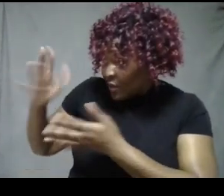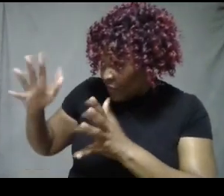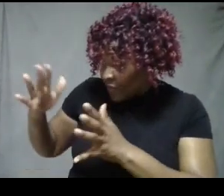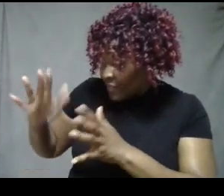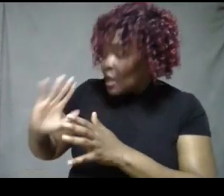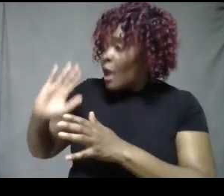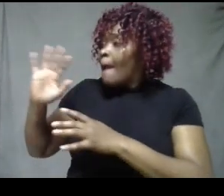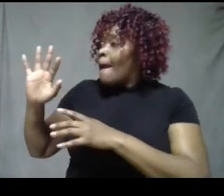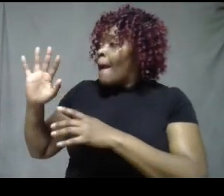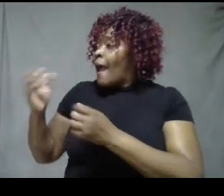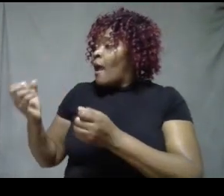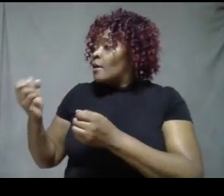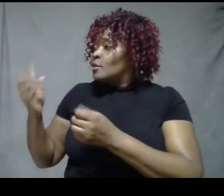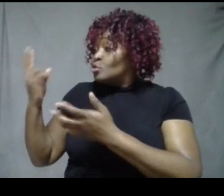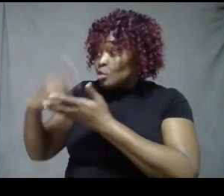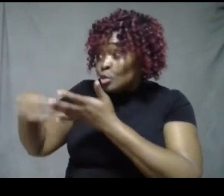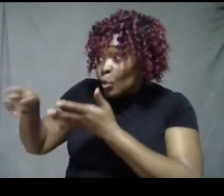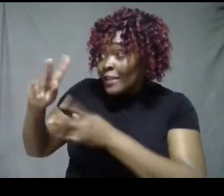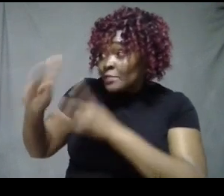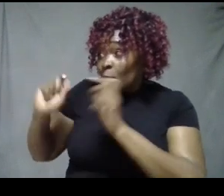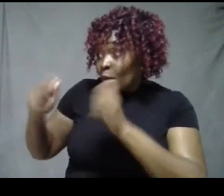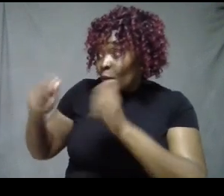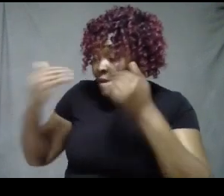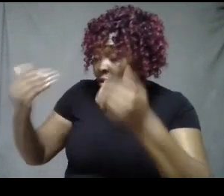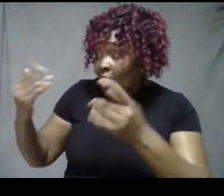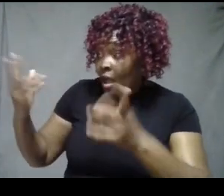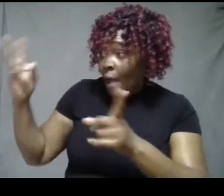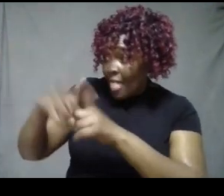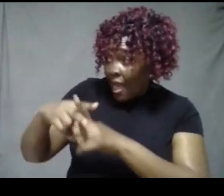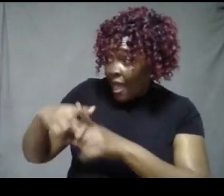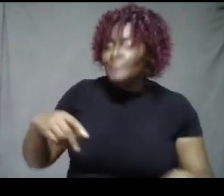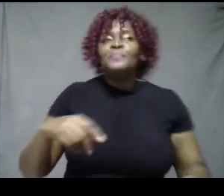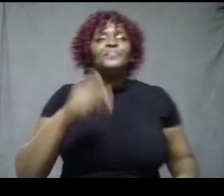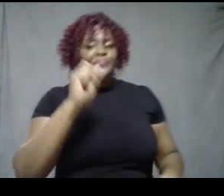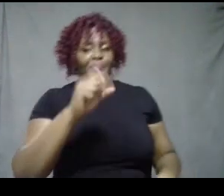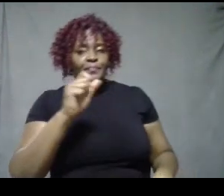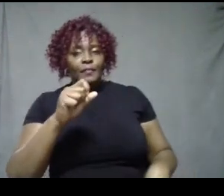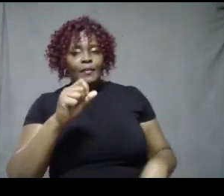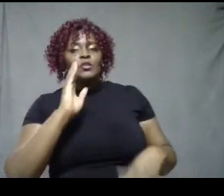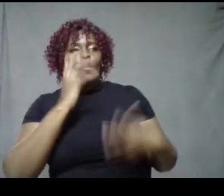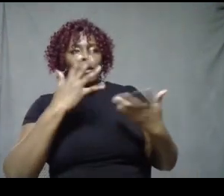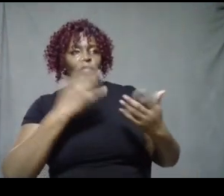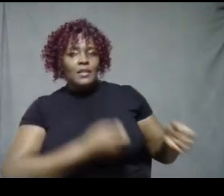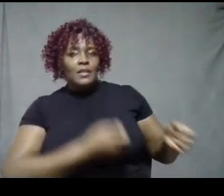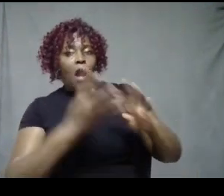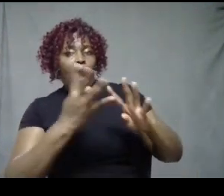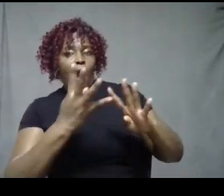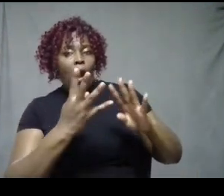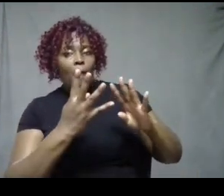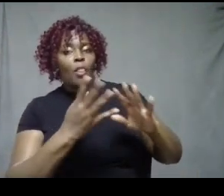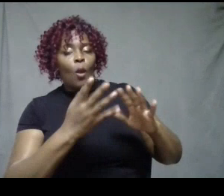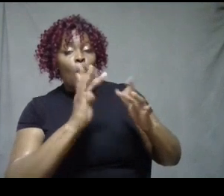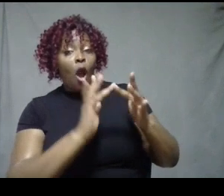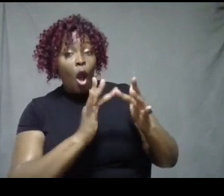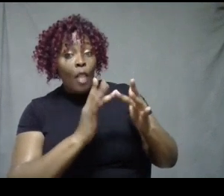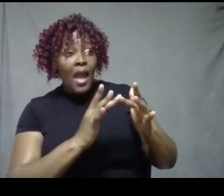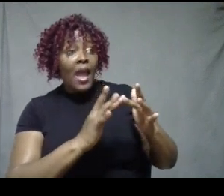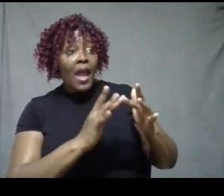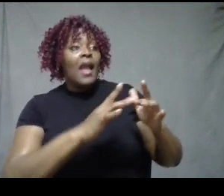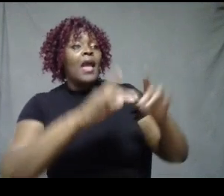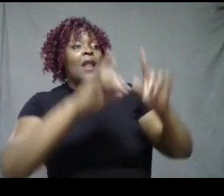applying? 2 weeks? Yeah, so once we get the application uploaded online, the portal's open, it's testing it, and it